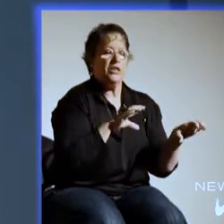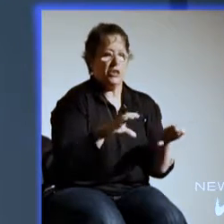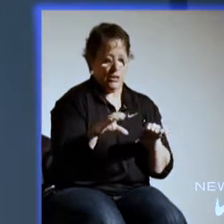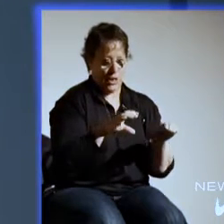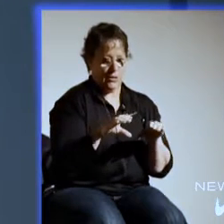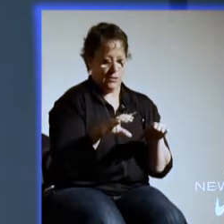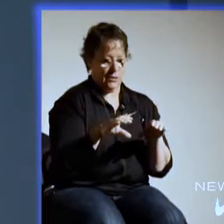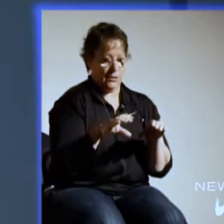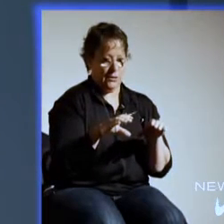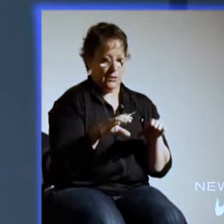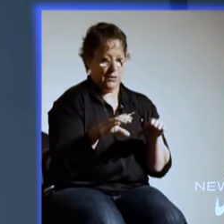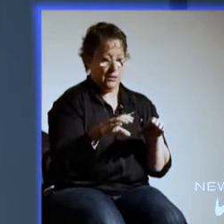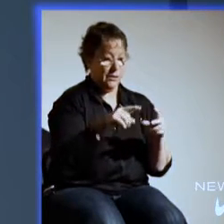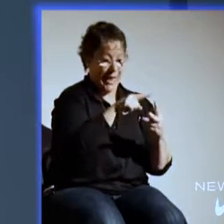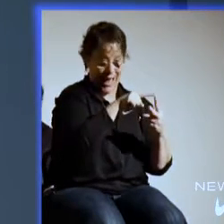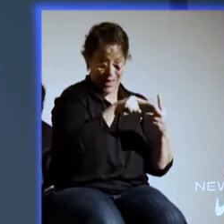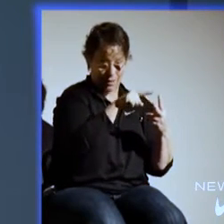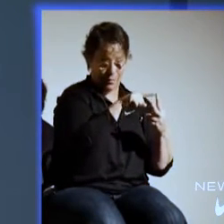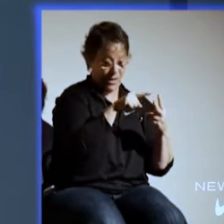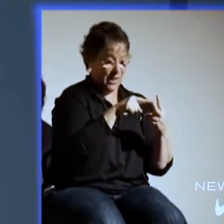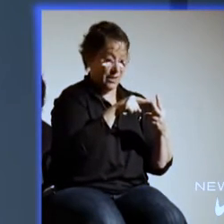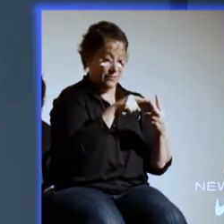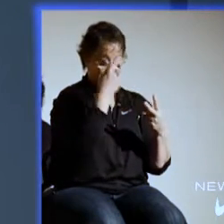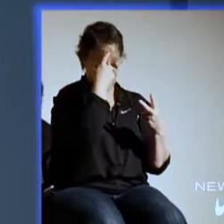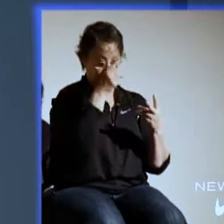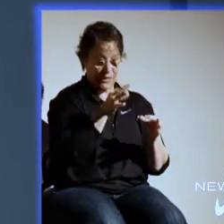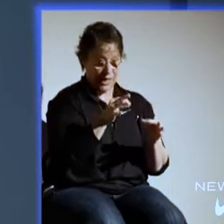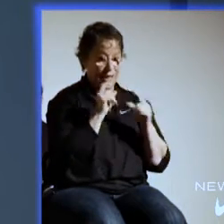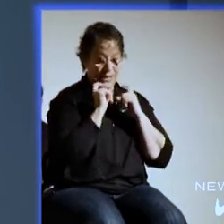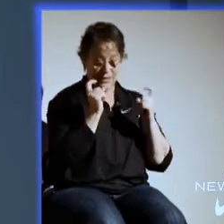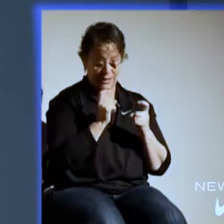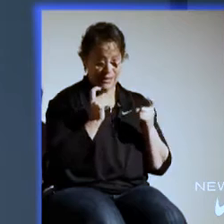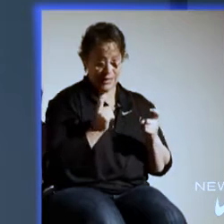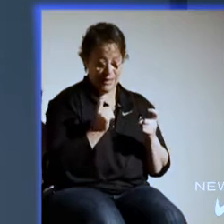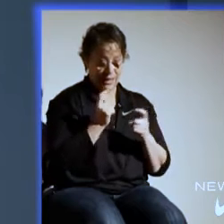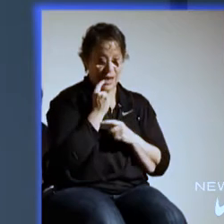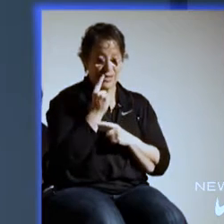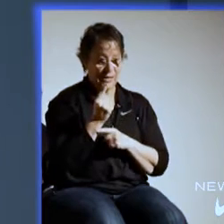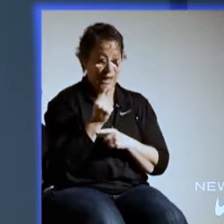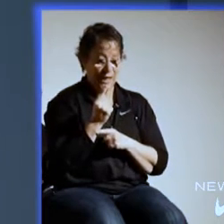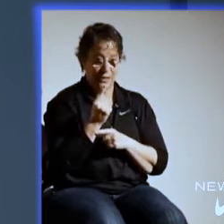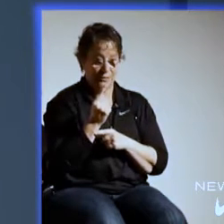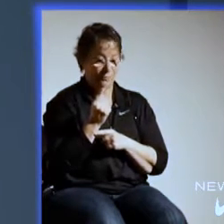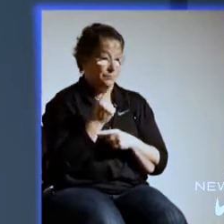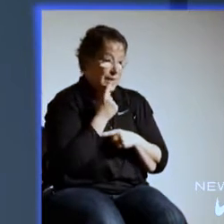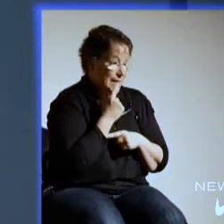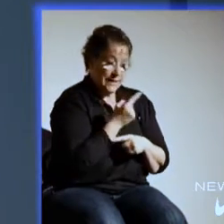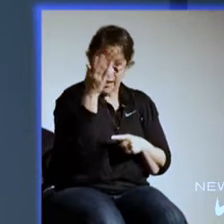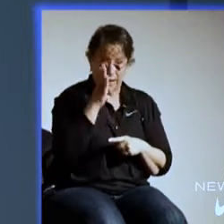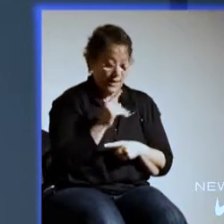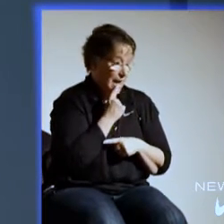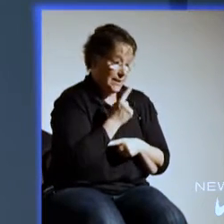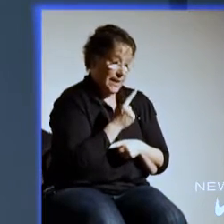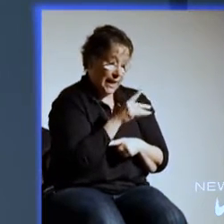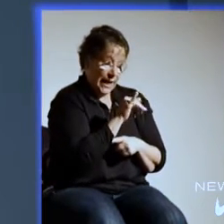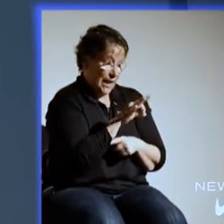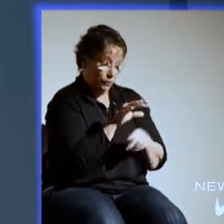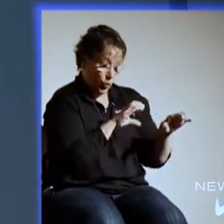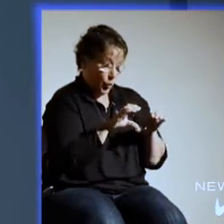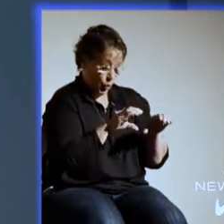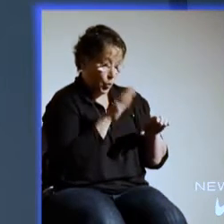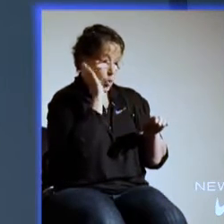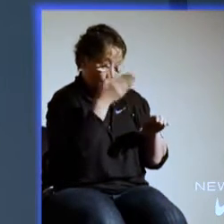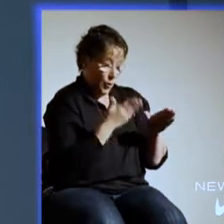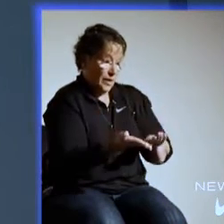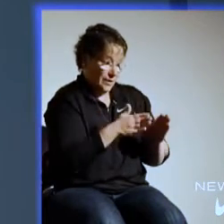Adam and Eve made a choice to sin, knowing that God had told them, if you do this, you'll surely die. And they tasted the heartache